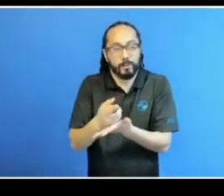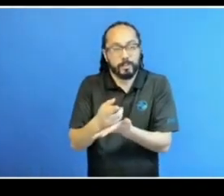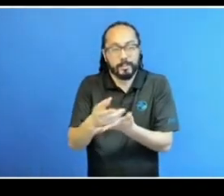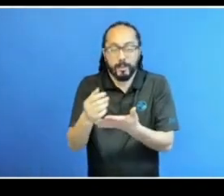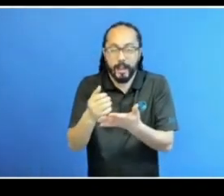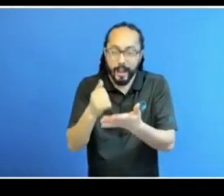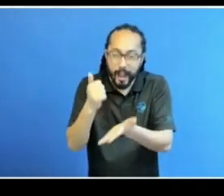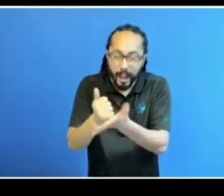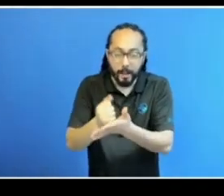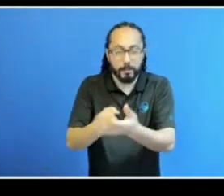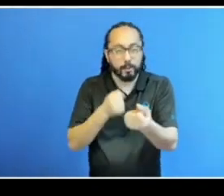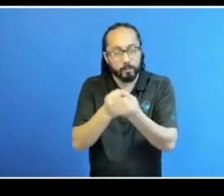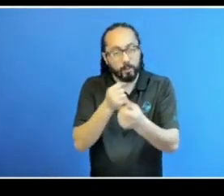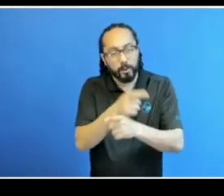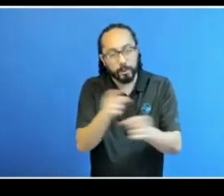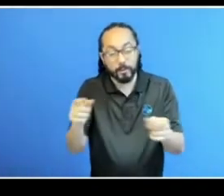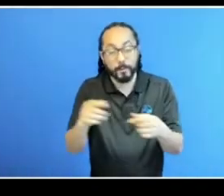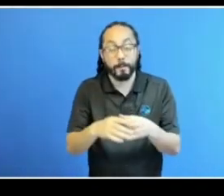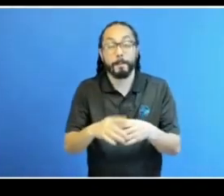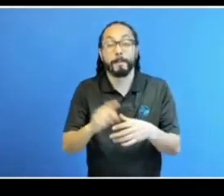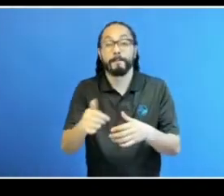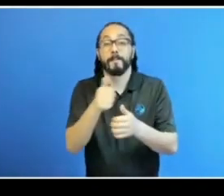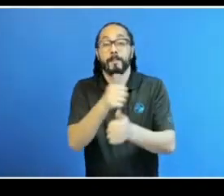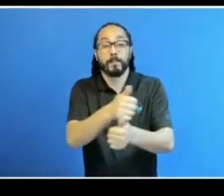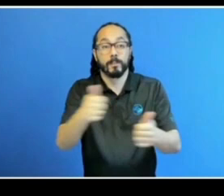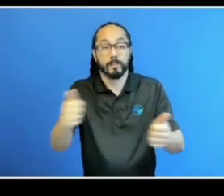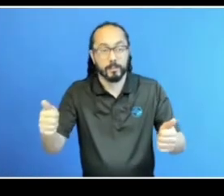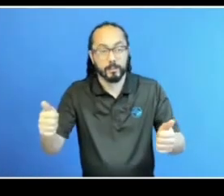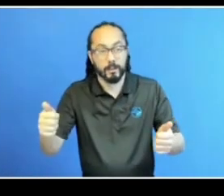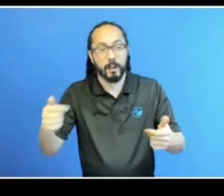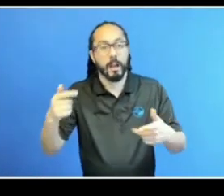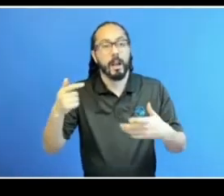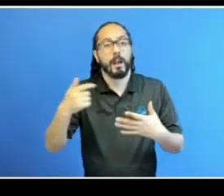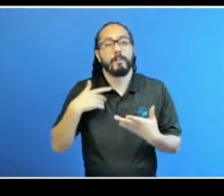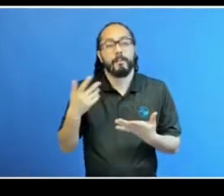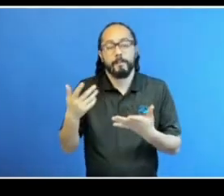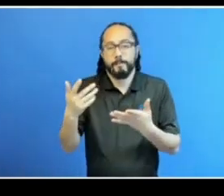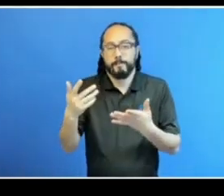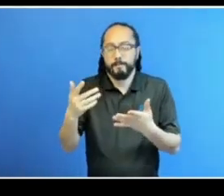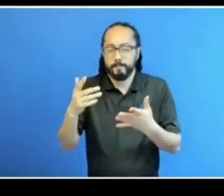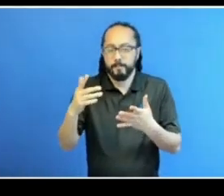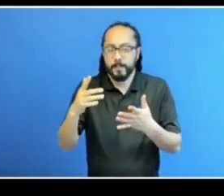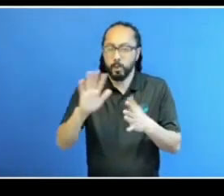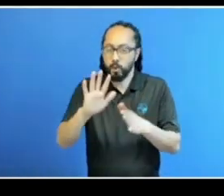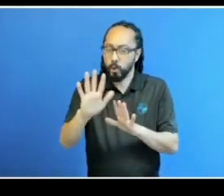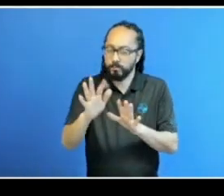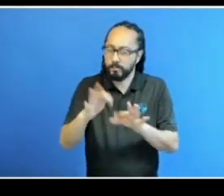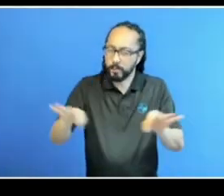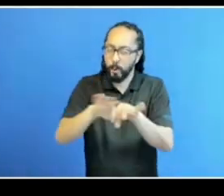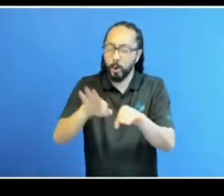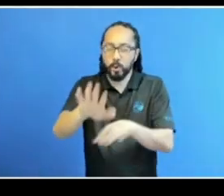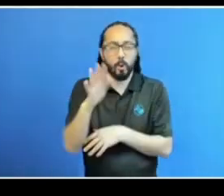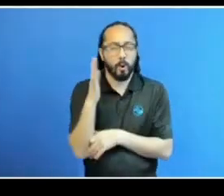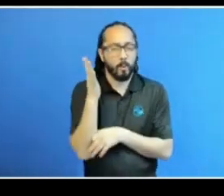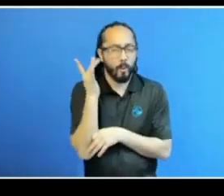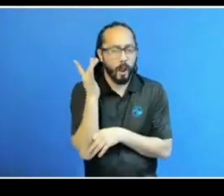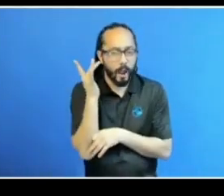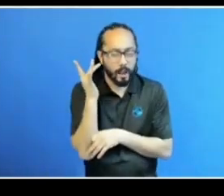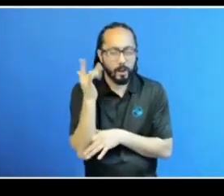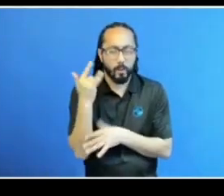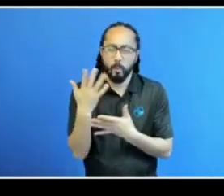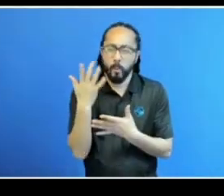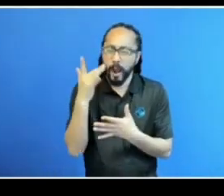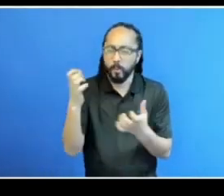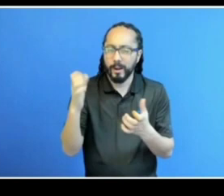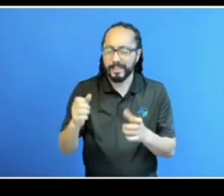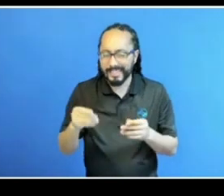You just need to worry about your why and what it is that really pushes you and motivates you to want to give back and make